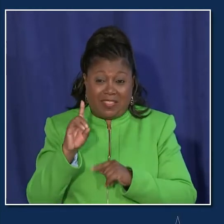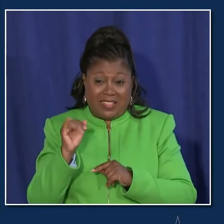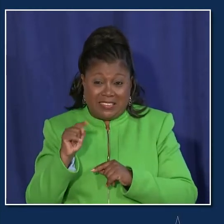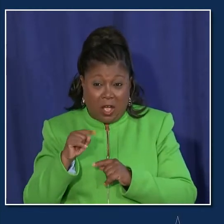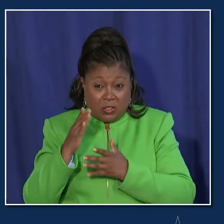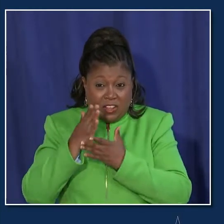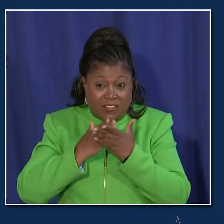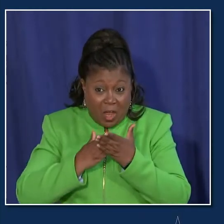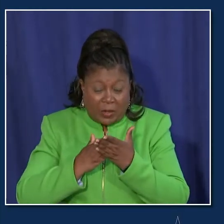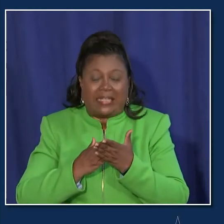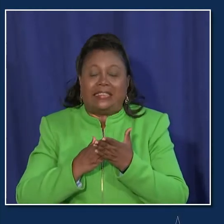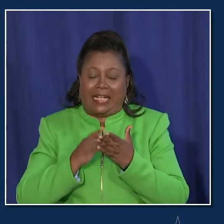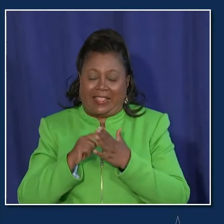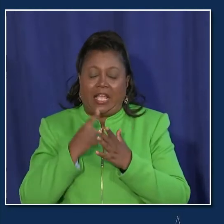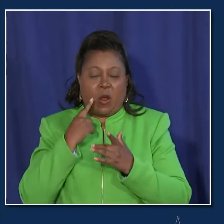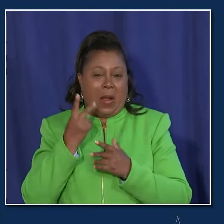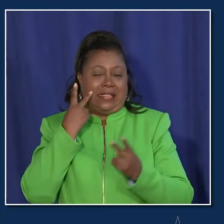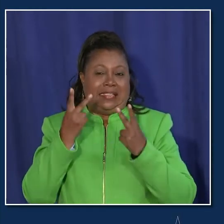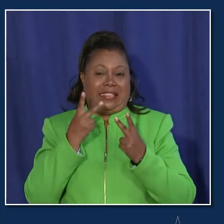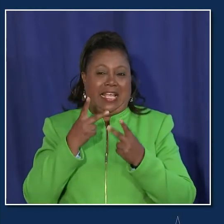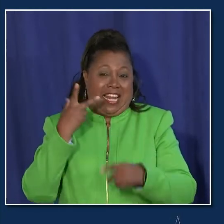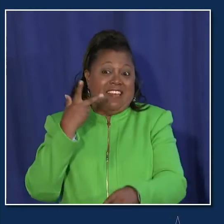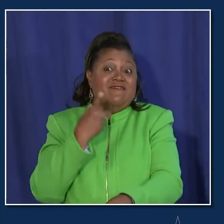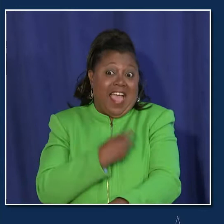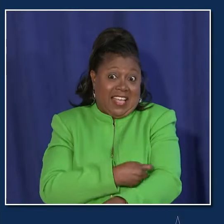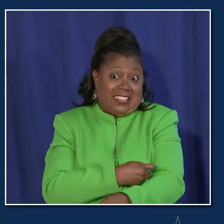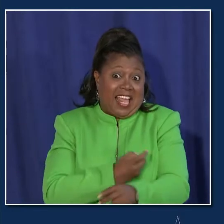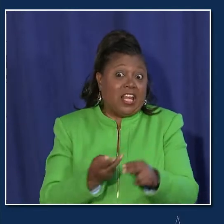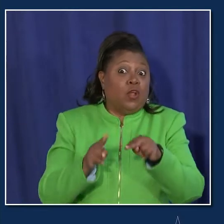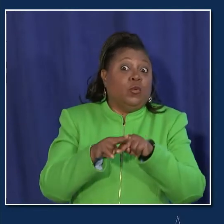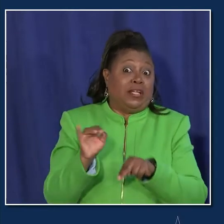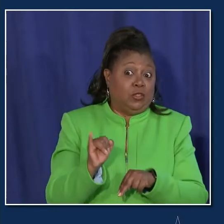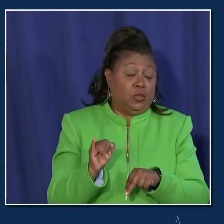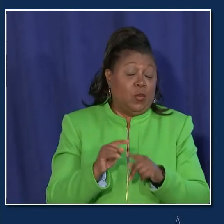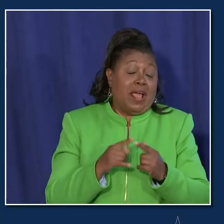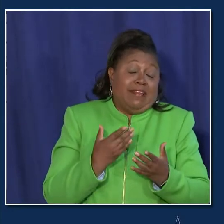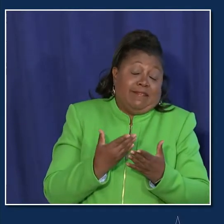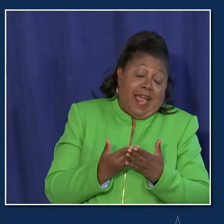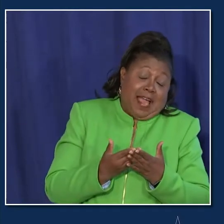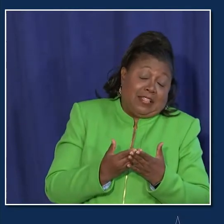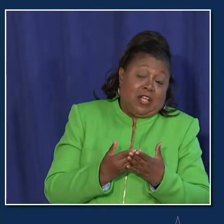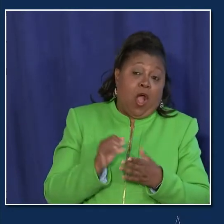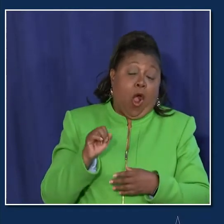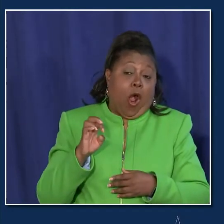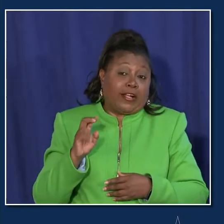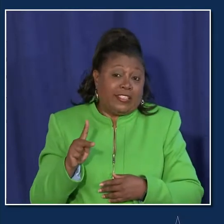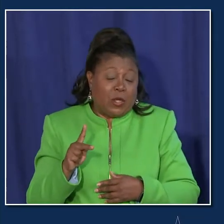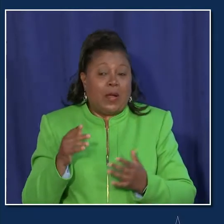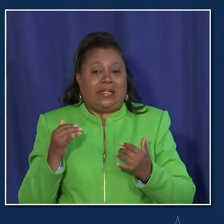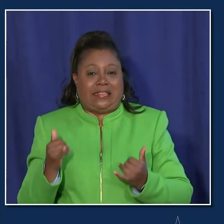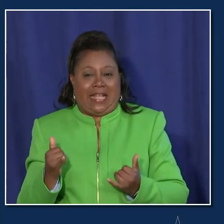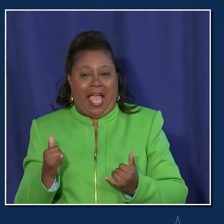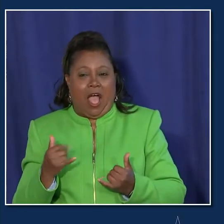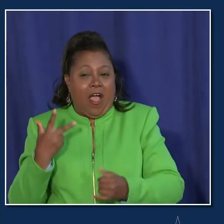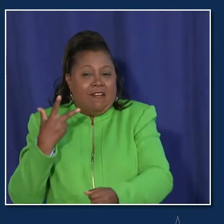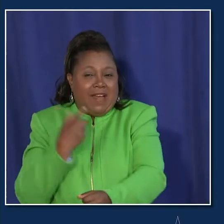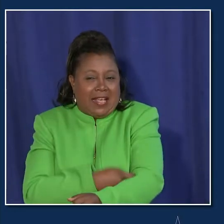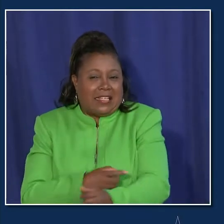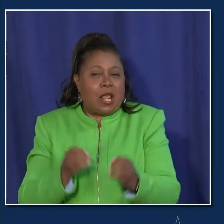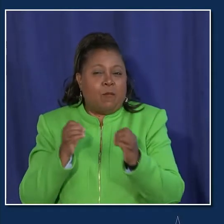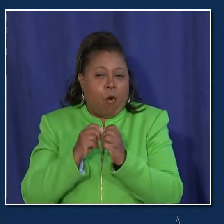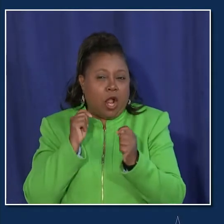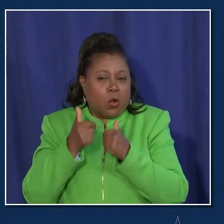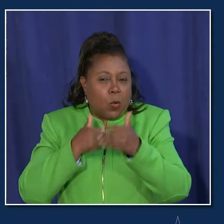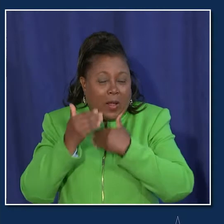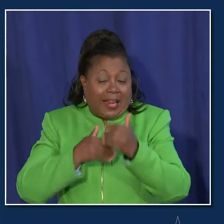variant, but they are seeing vaccinations increase too. So in fact, Arkansas is now vaccinating more